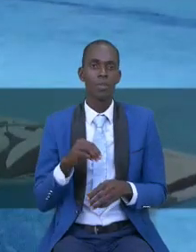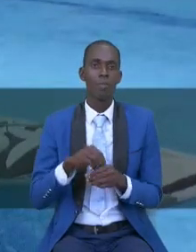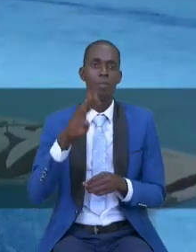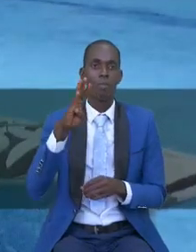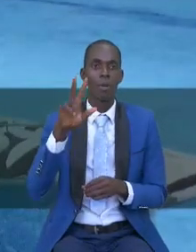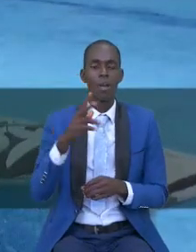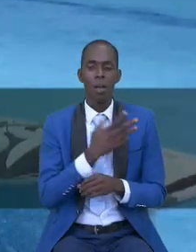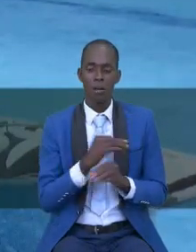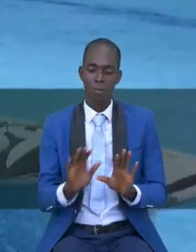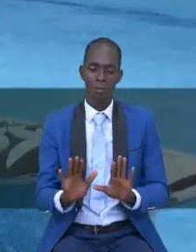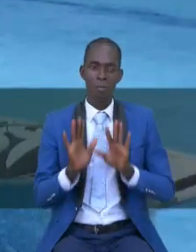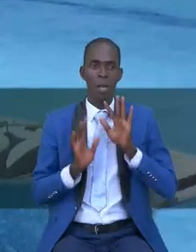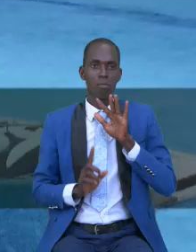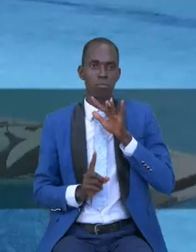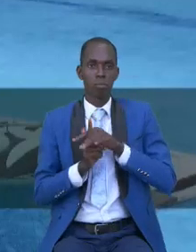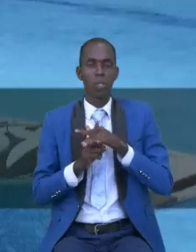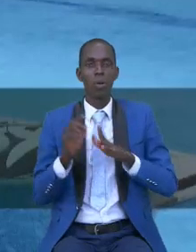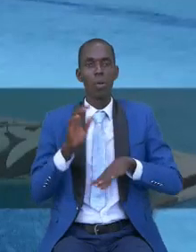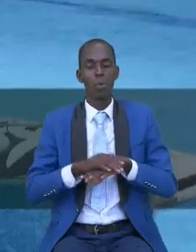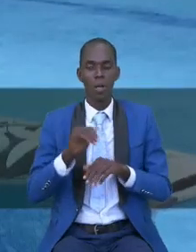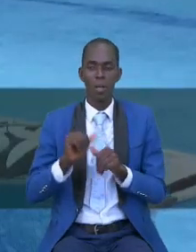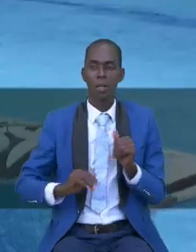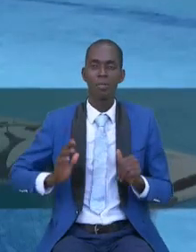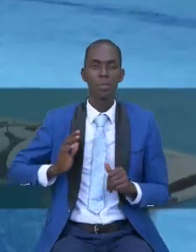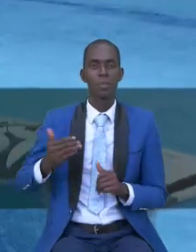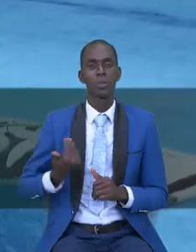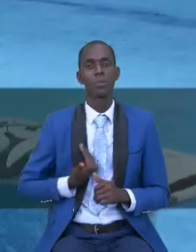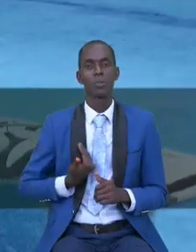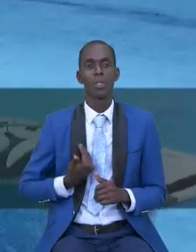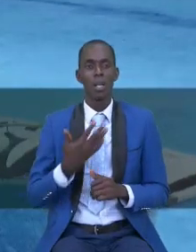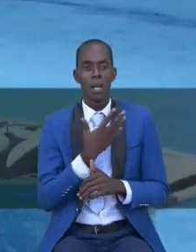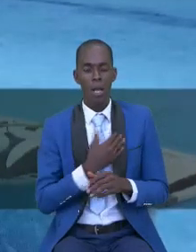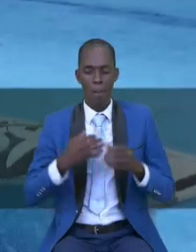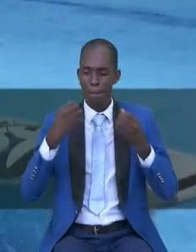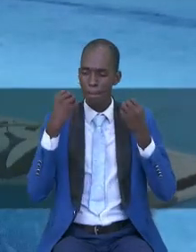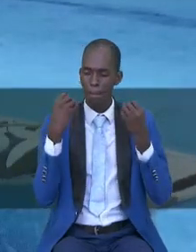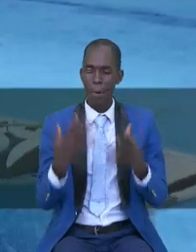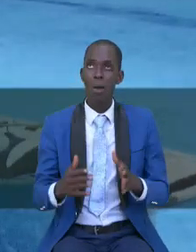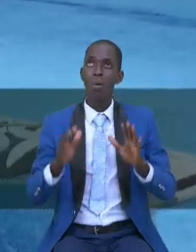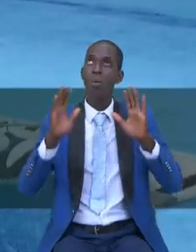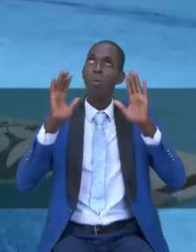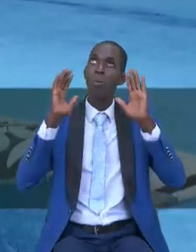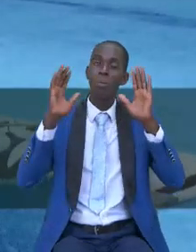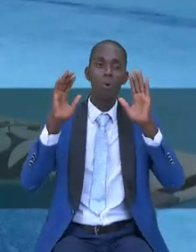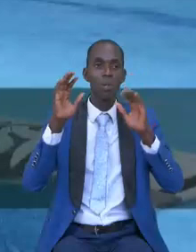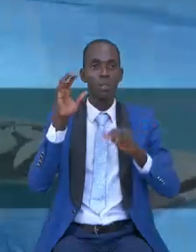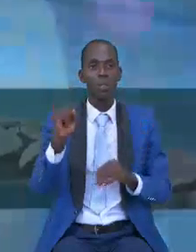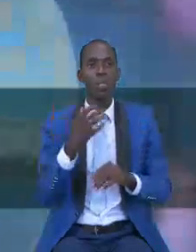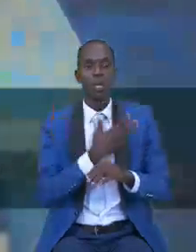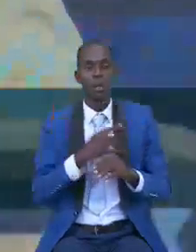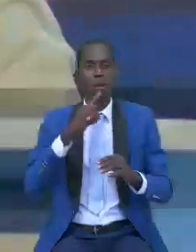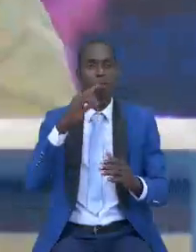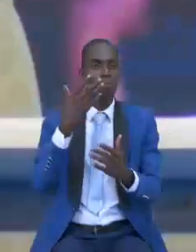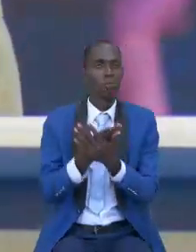fear came upon every soul, and many wonders and signs,